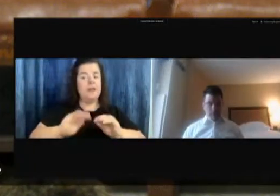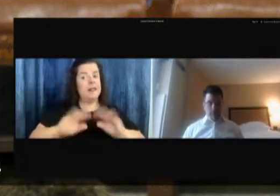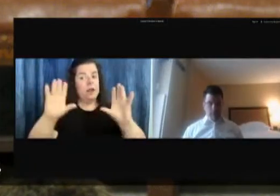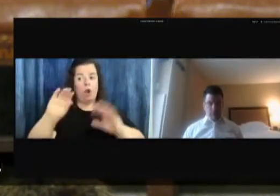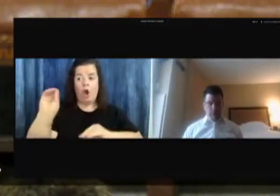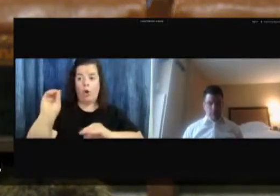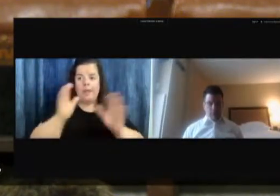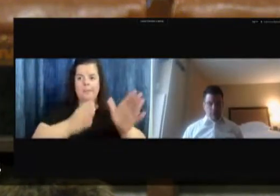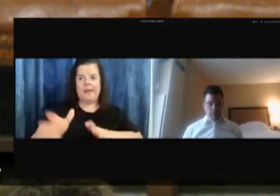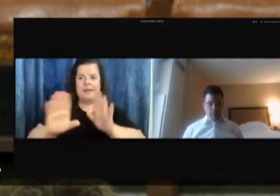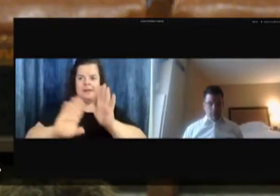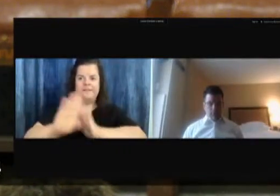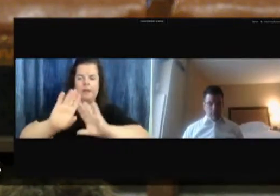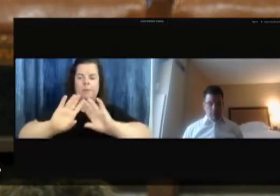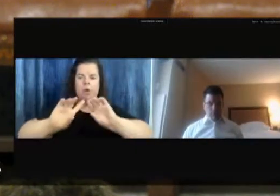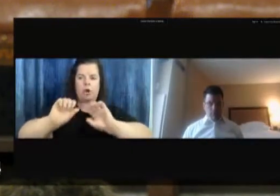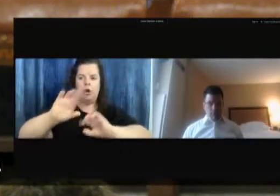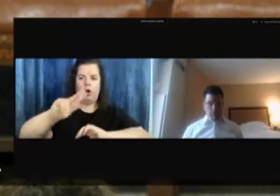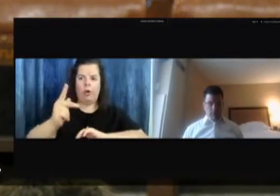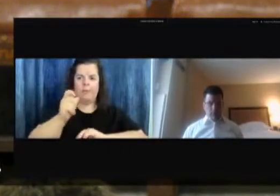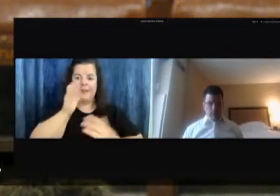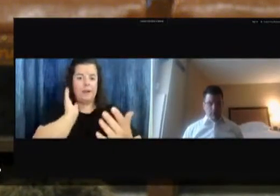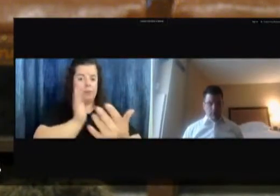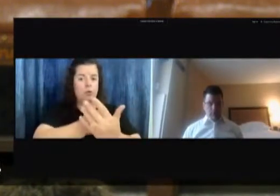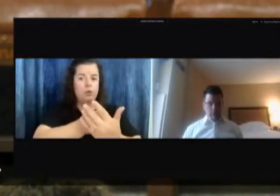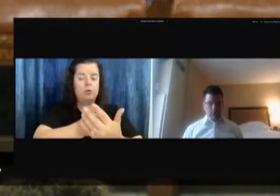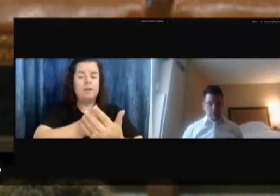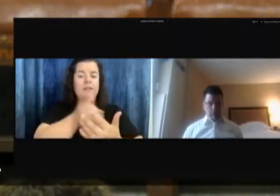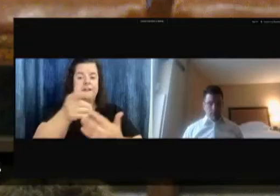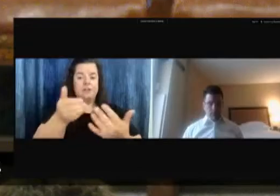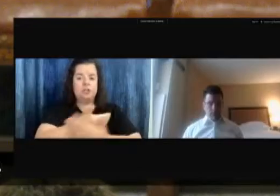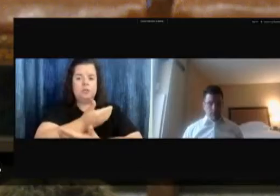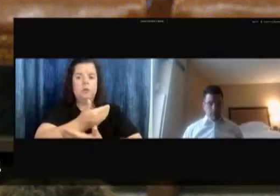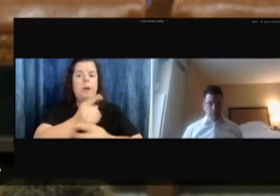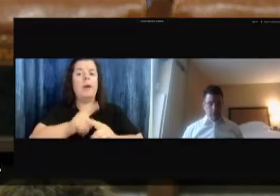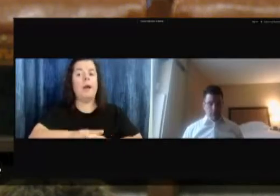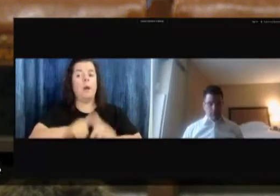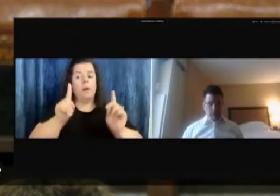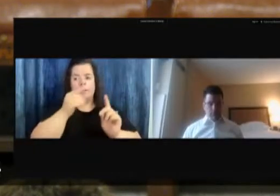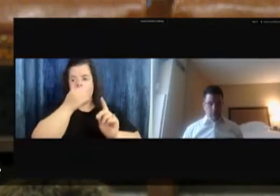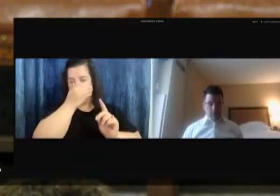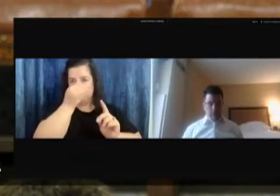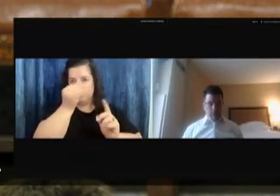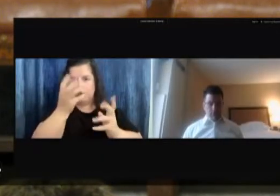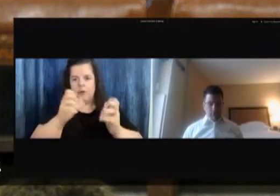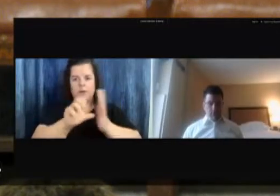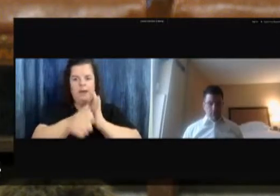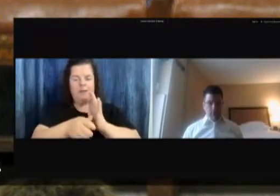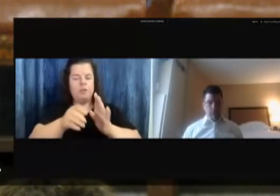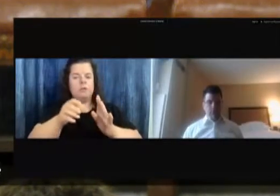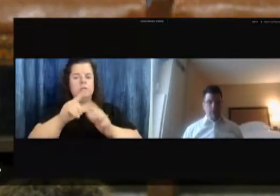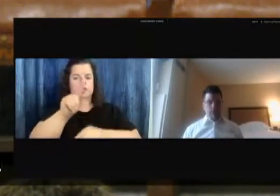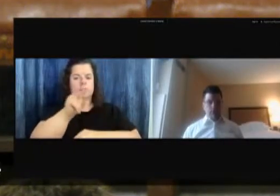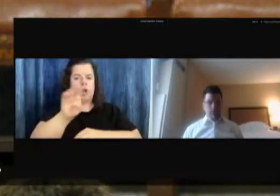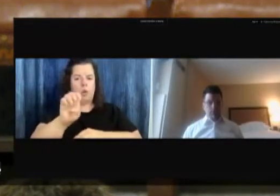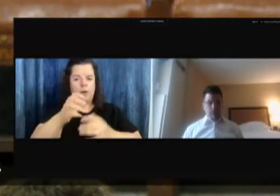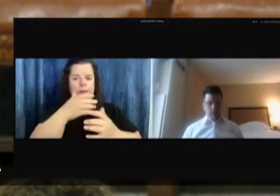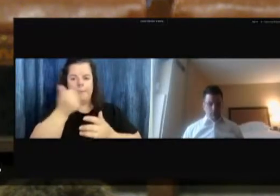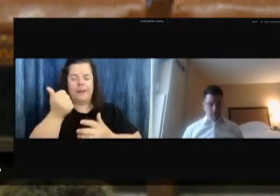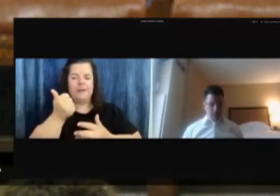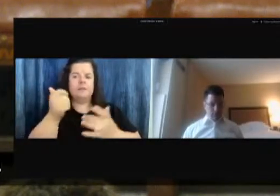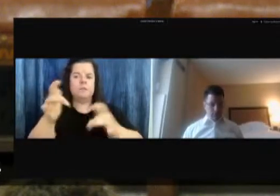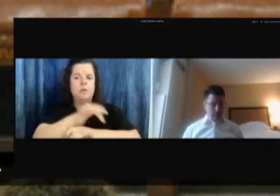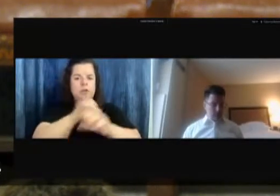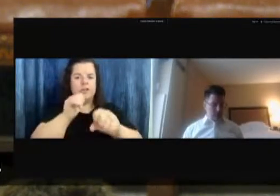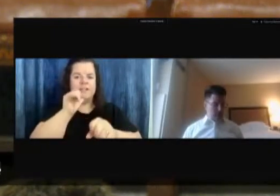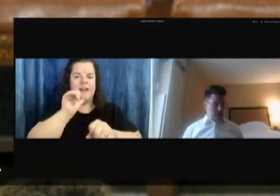Development Corporation is not opposing the proposed rezoning. However, we want to emphasize that zoning is best when it is undertaken not at